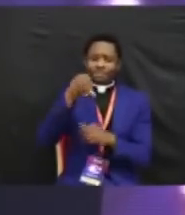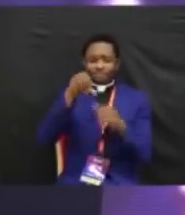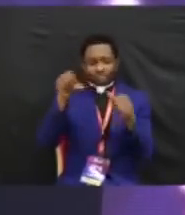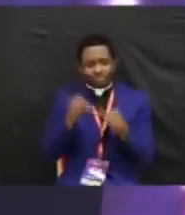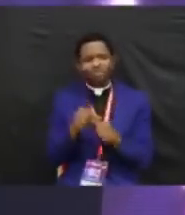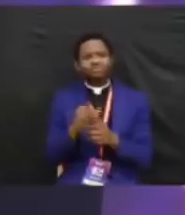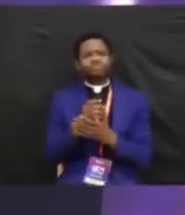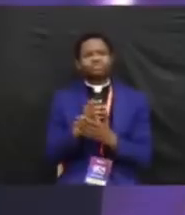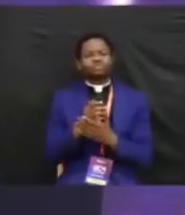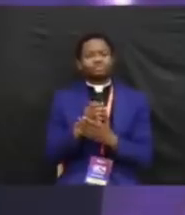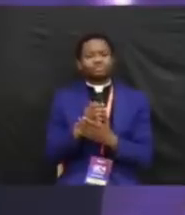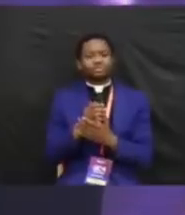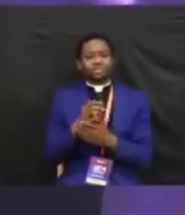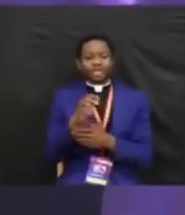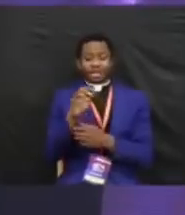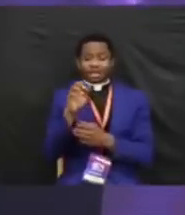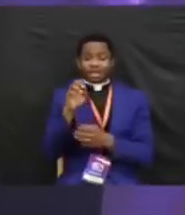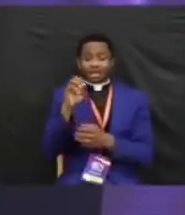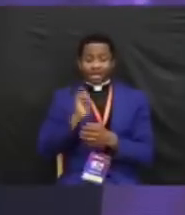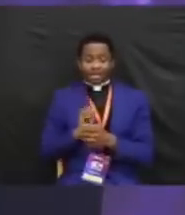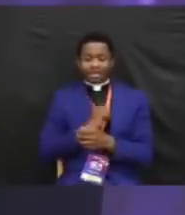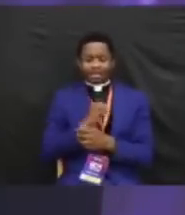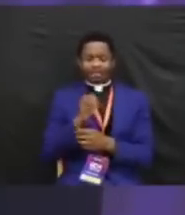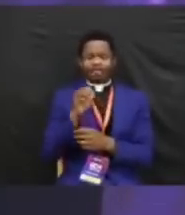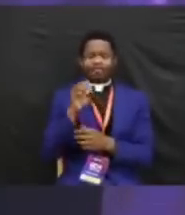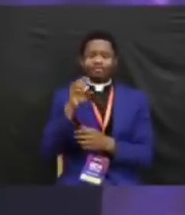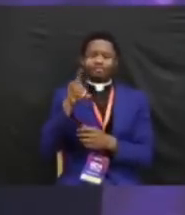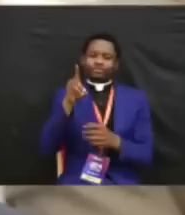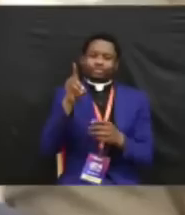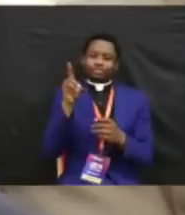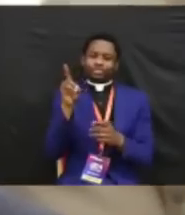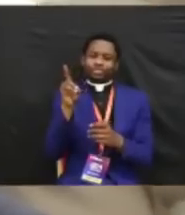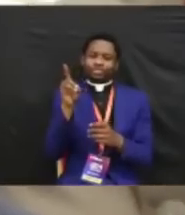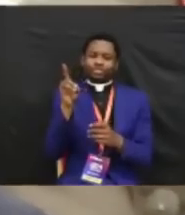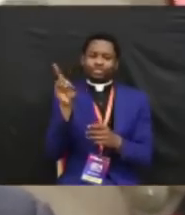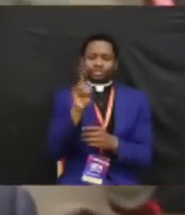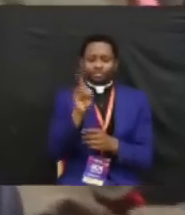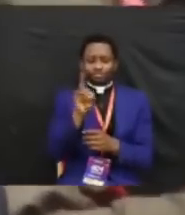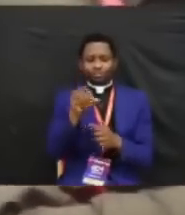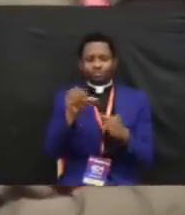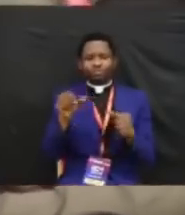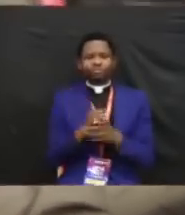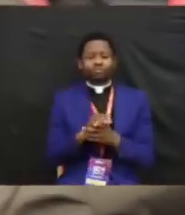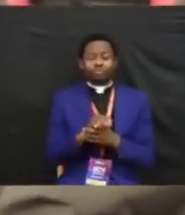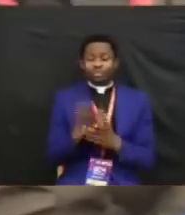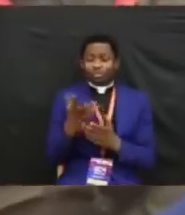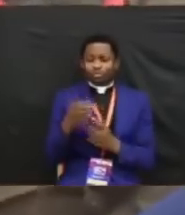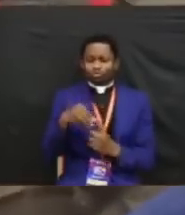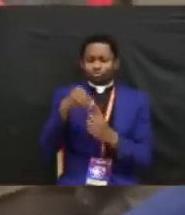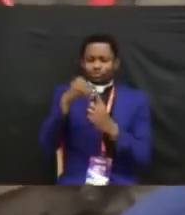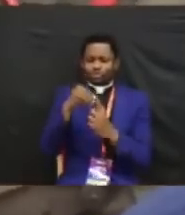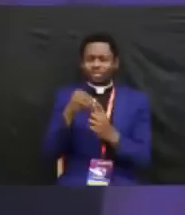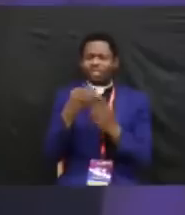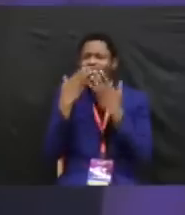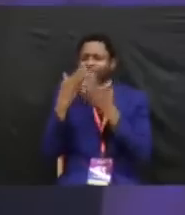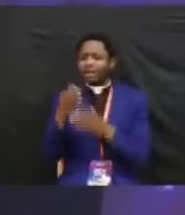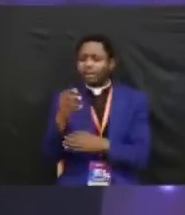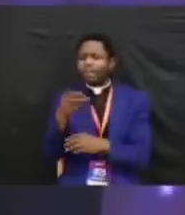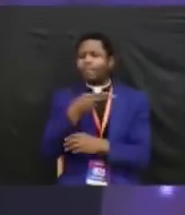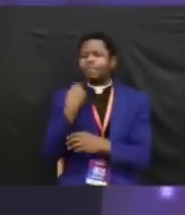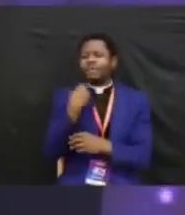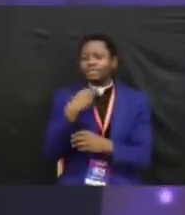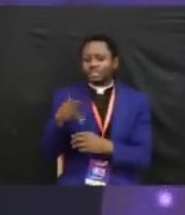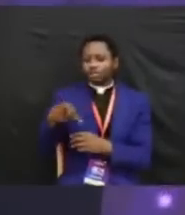area. I would like to particularly thank Pastor Professor Otu Ellis and his family